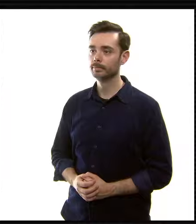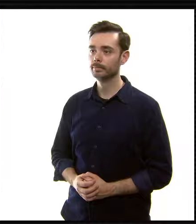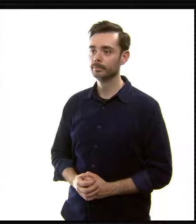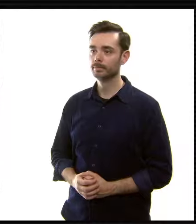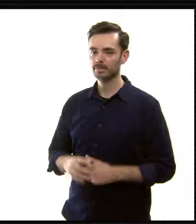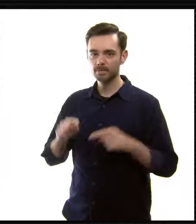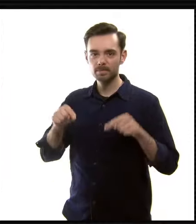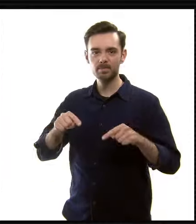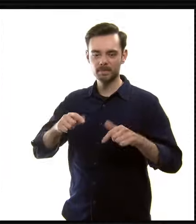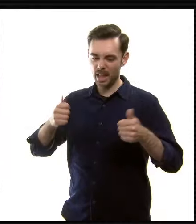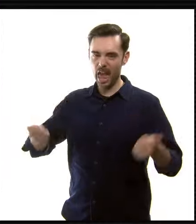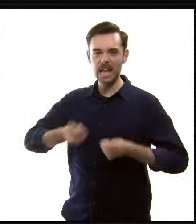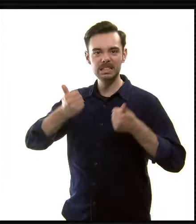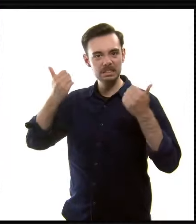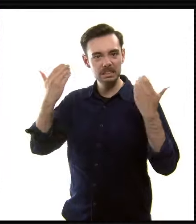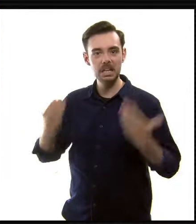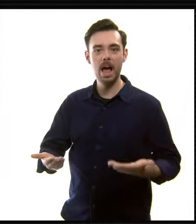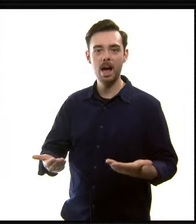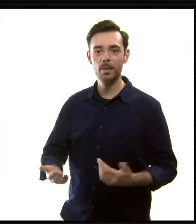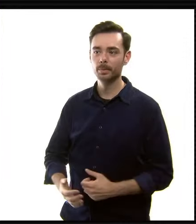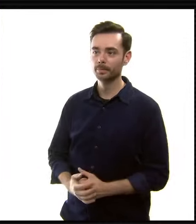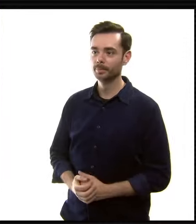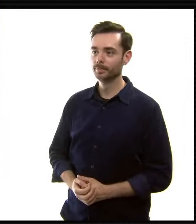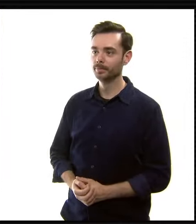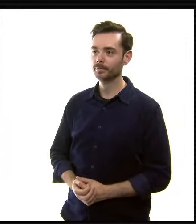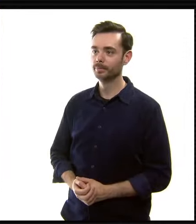Ends now.